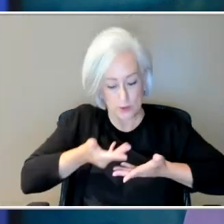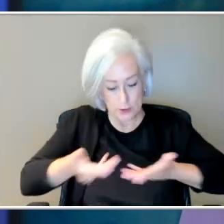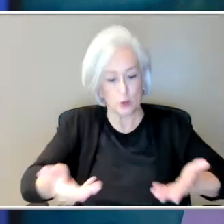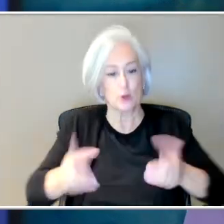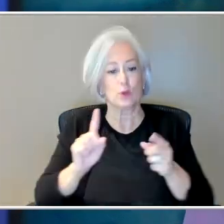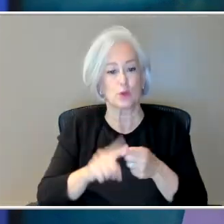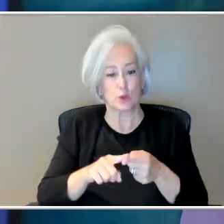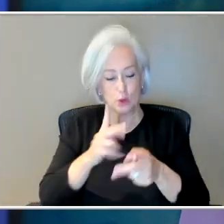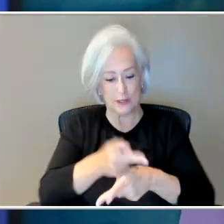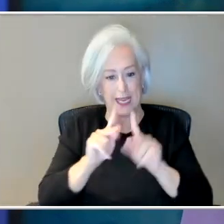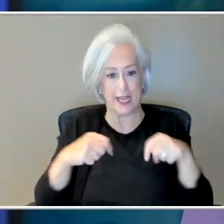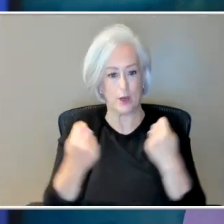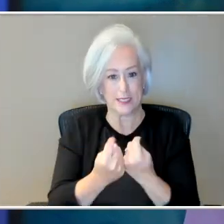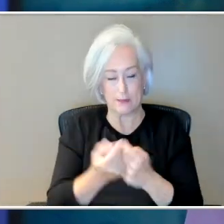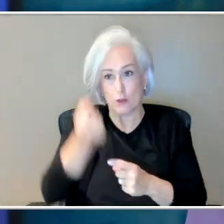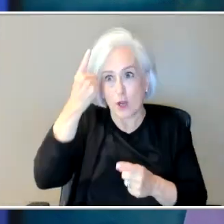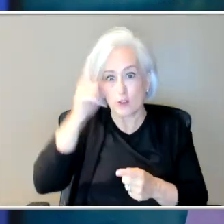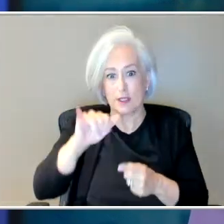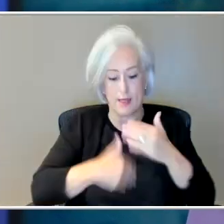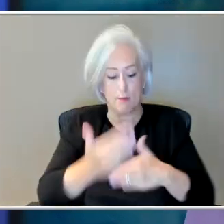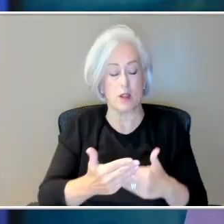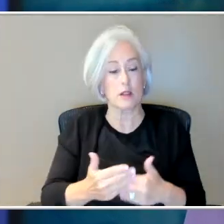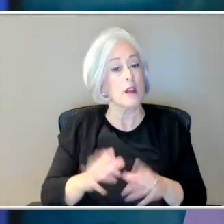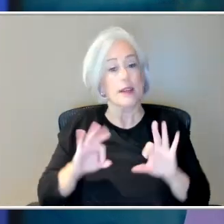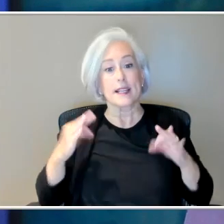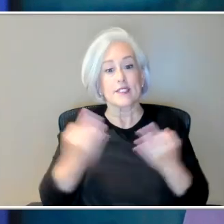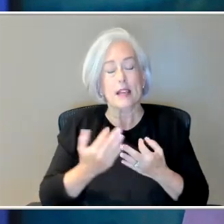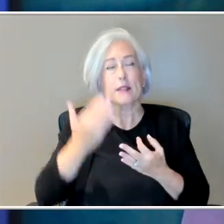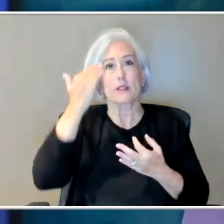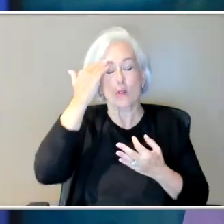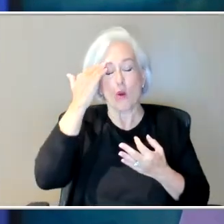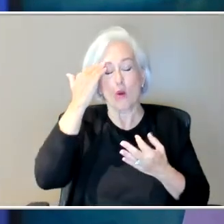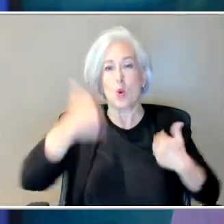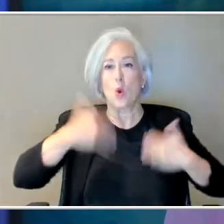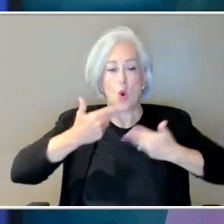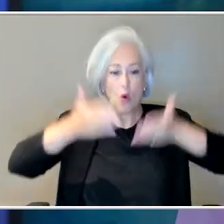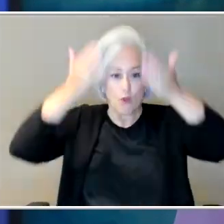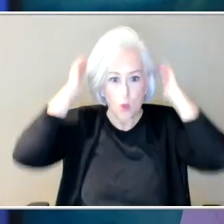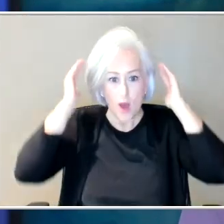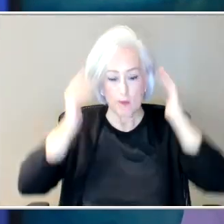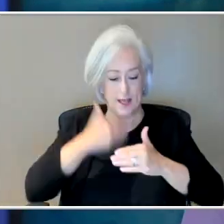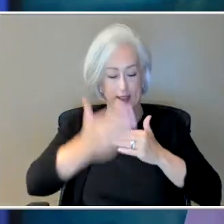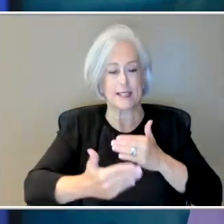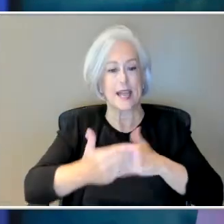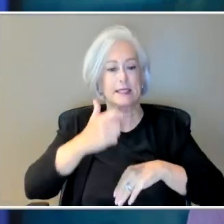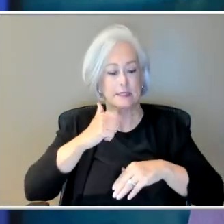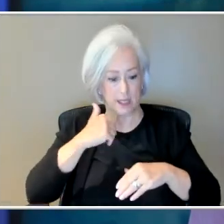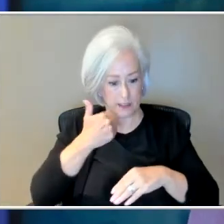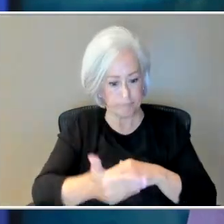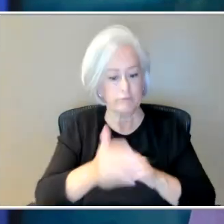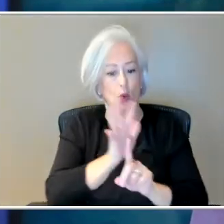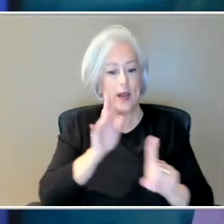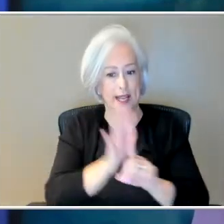works. Because it's really overwhelming to families to learn our next step is radiation, and we have to go somewhere else. So to be